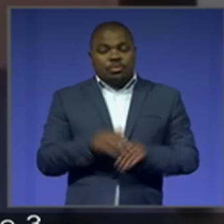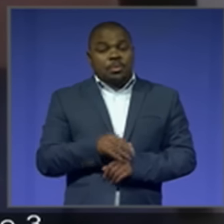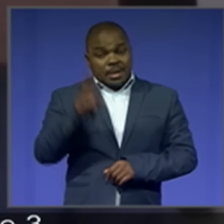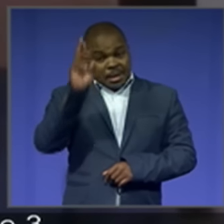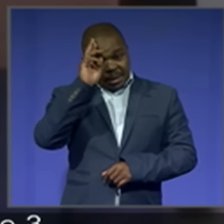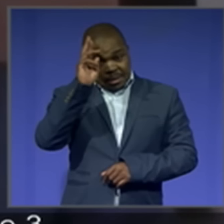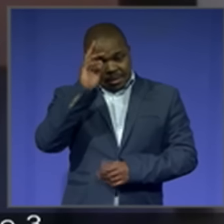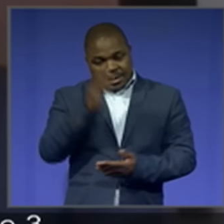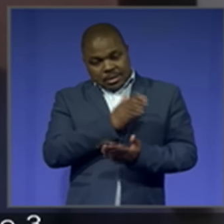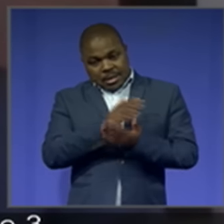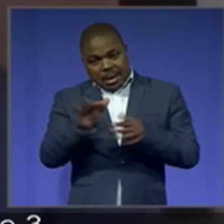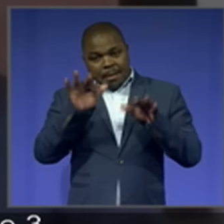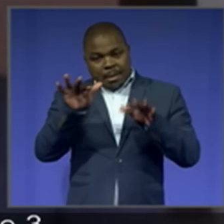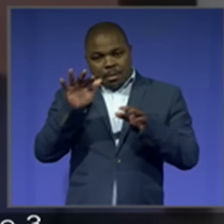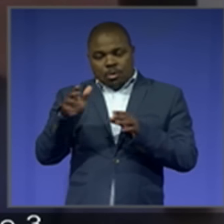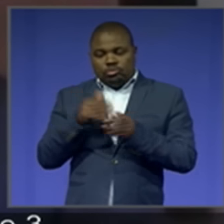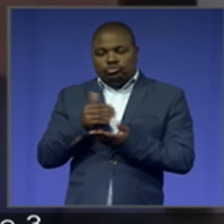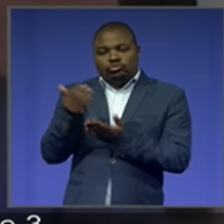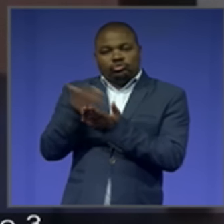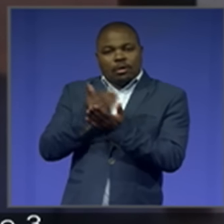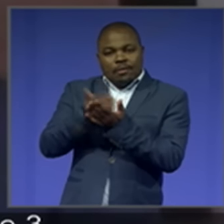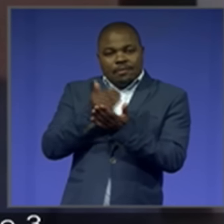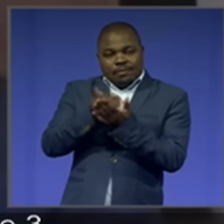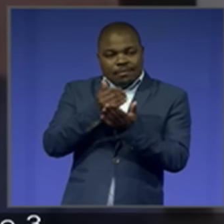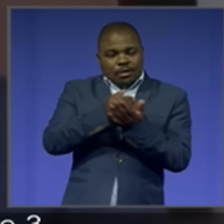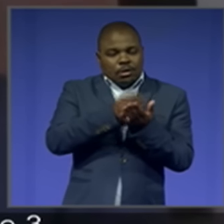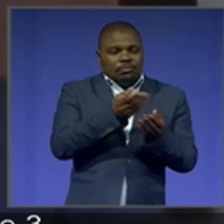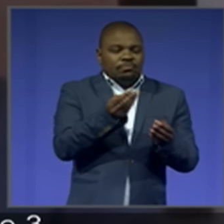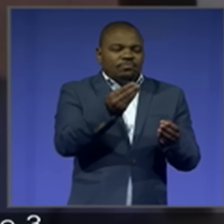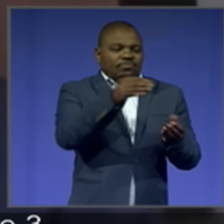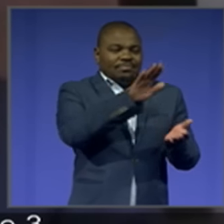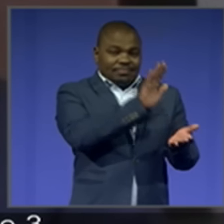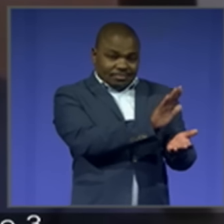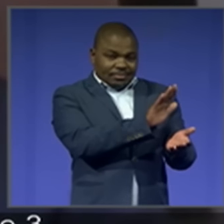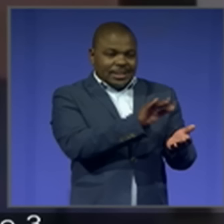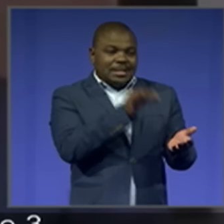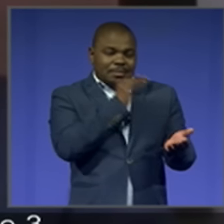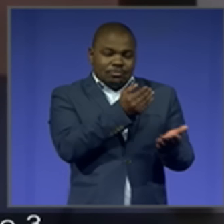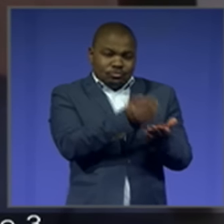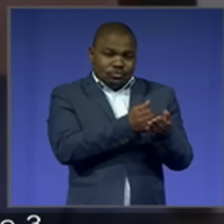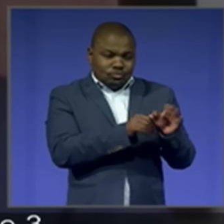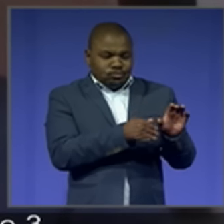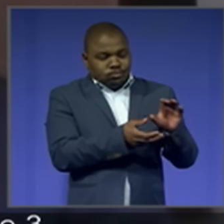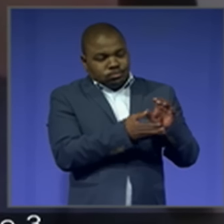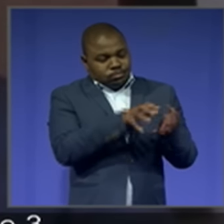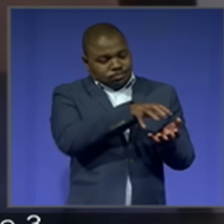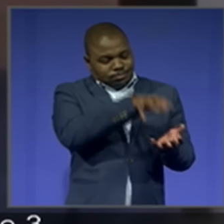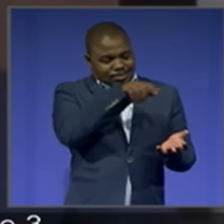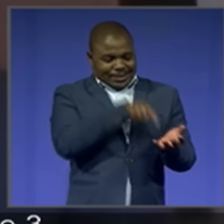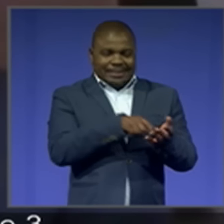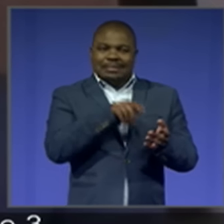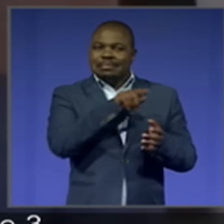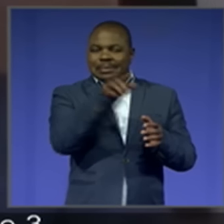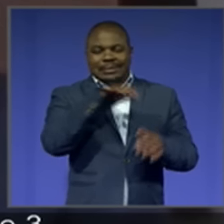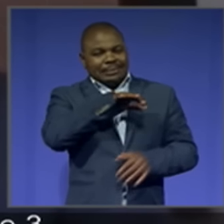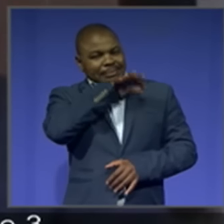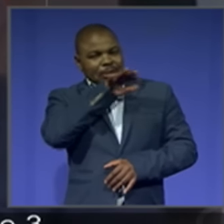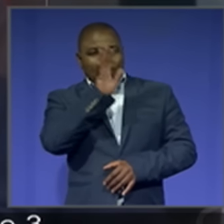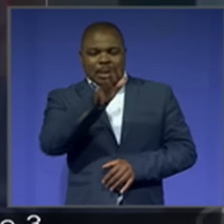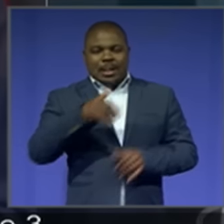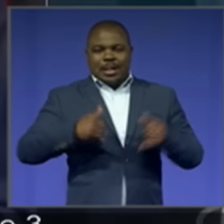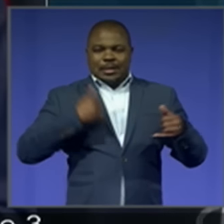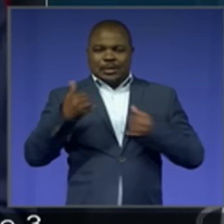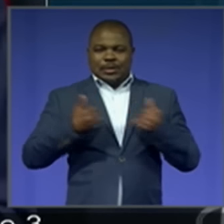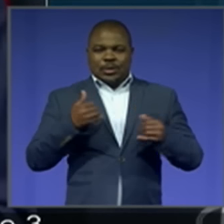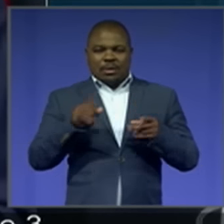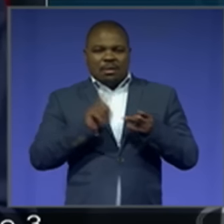bao ba nang le dipoloko, savings and investments. Dipeeletso tsa bona o tla fumana hore di tla ja monate. Re bua ka dintho tshwana